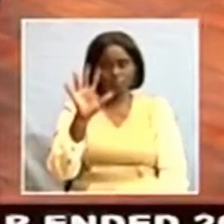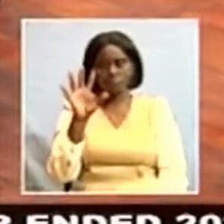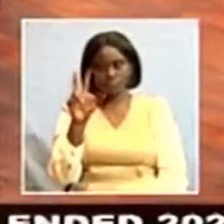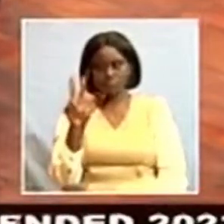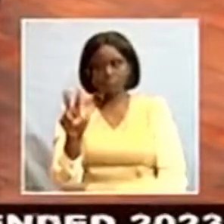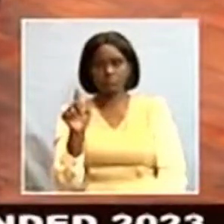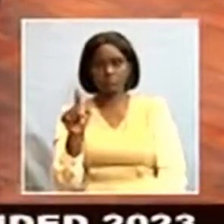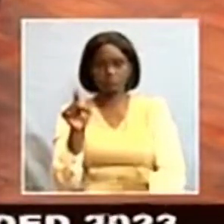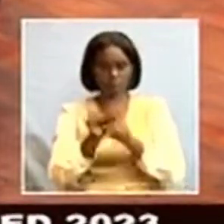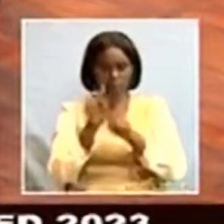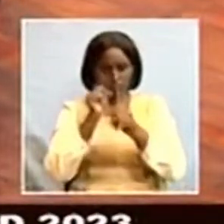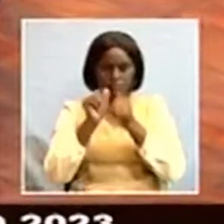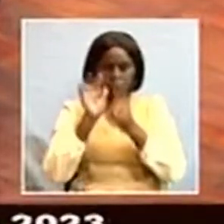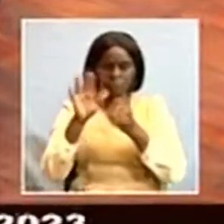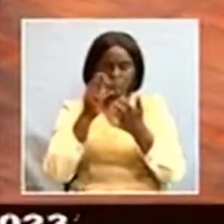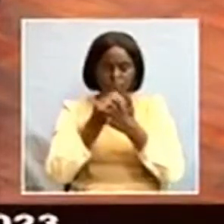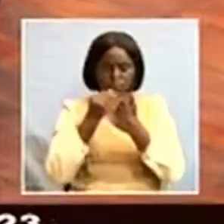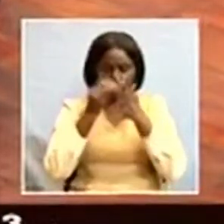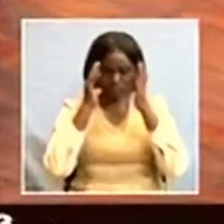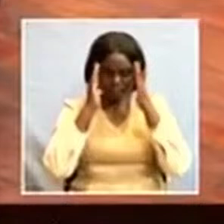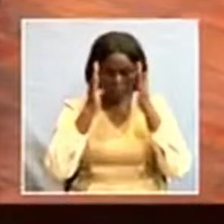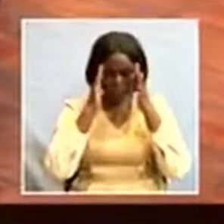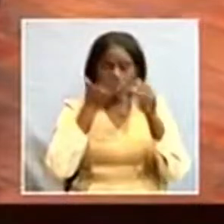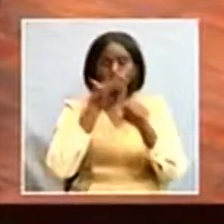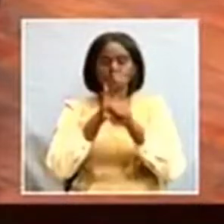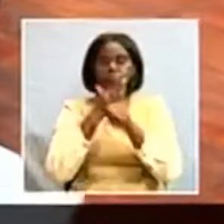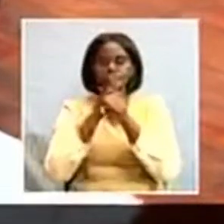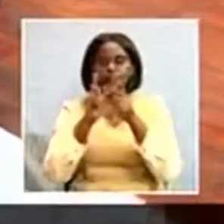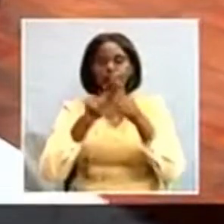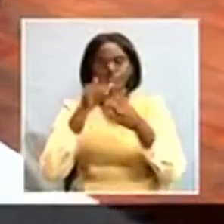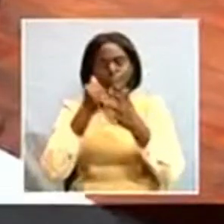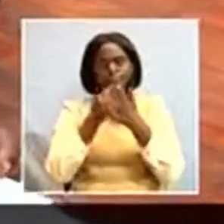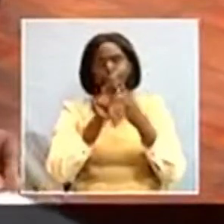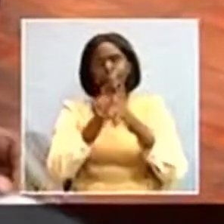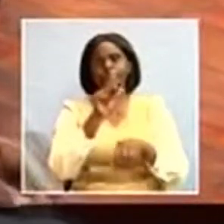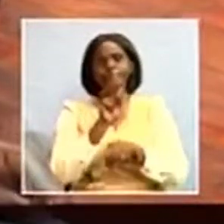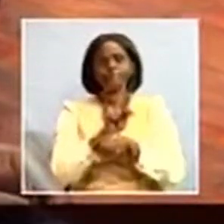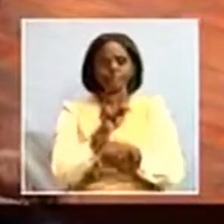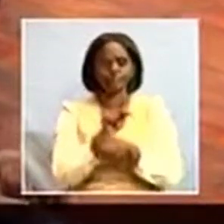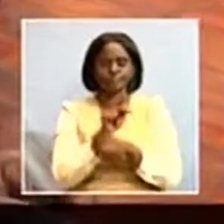5,284,752 was due to funds being committed to ongoing projects.